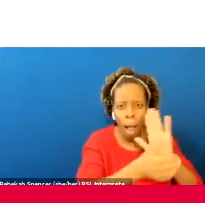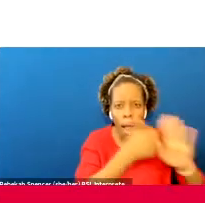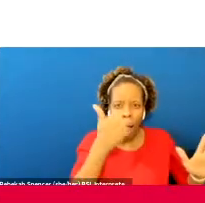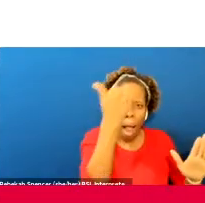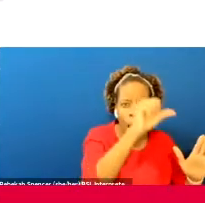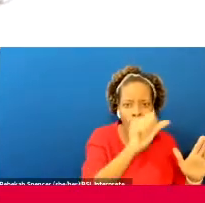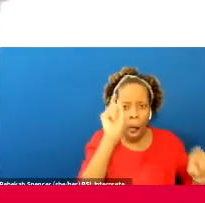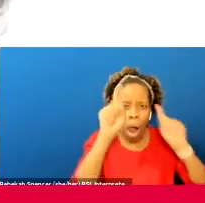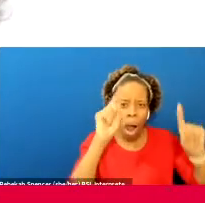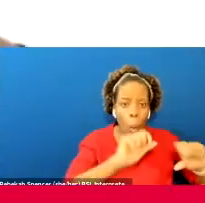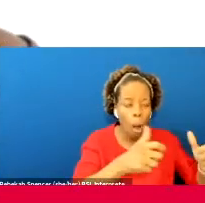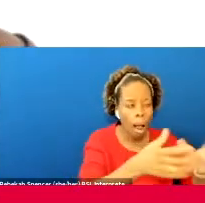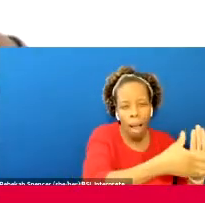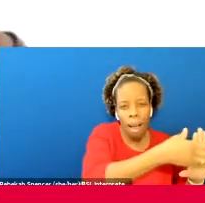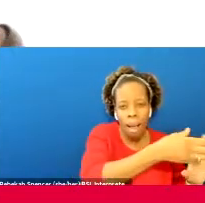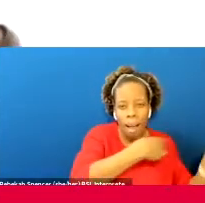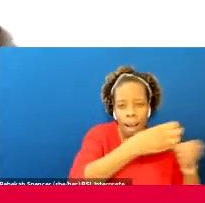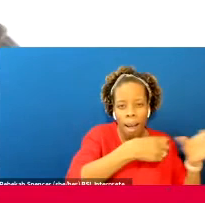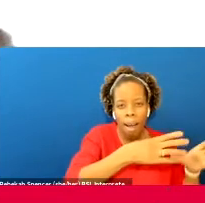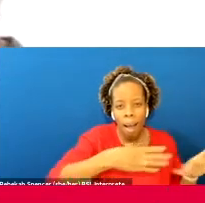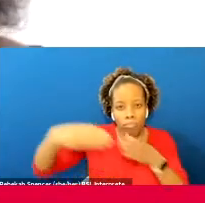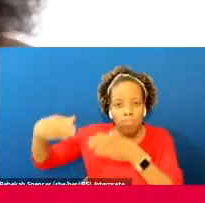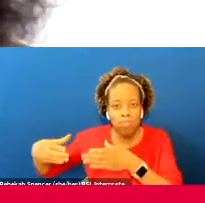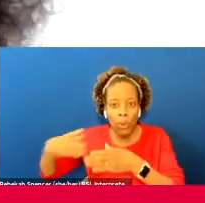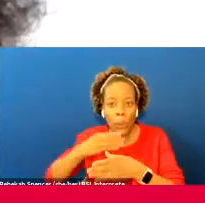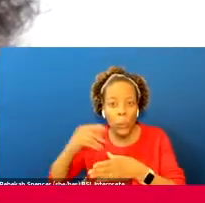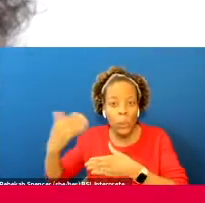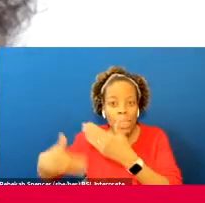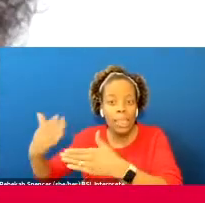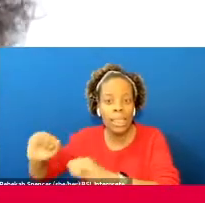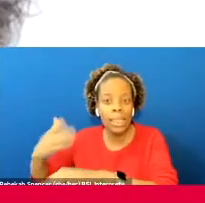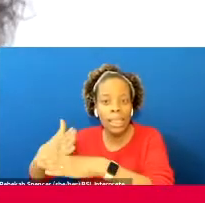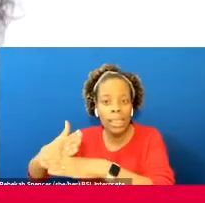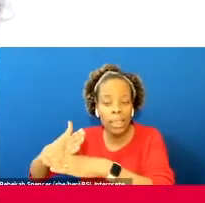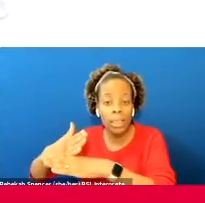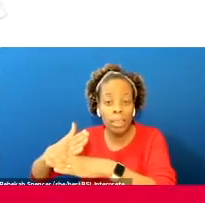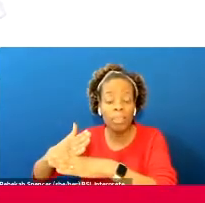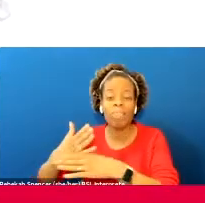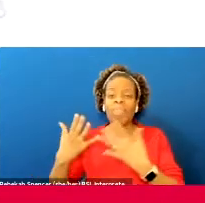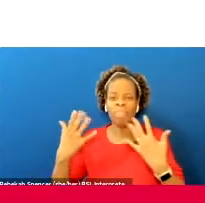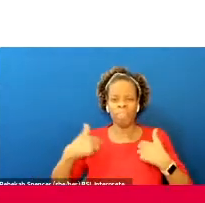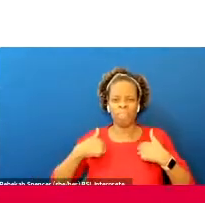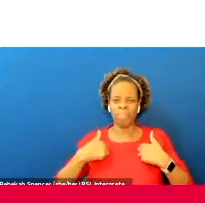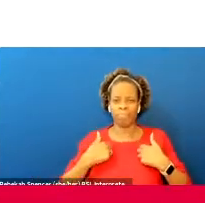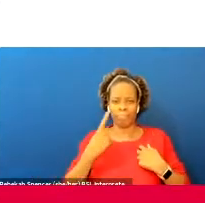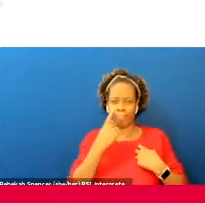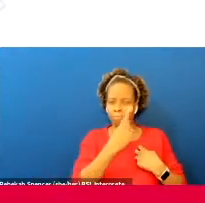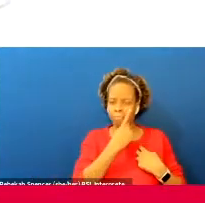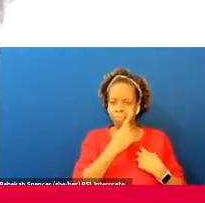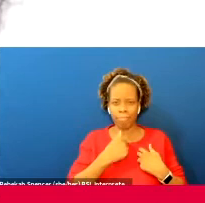really innovative stuff. So it seems like no matter what stage of society we're in, there's just a constant push for militarism.